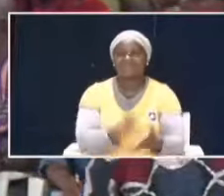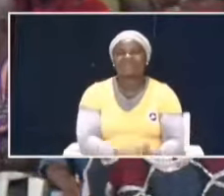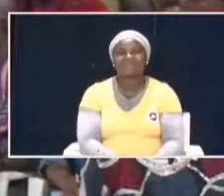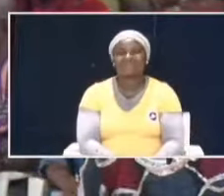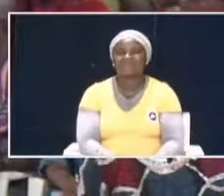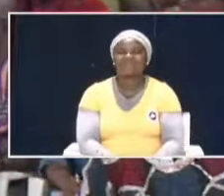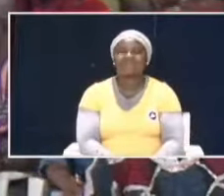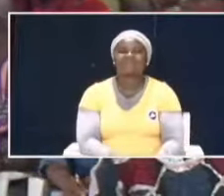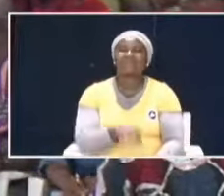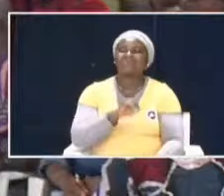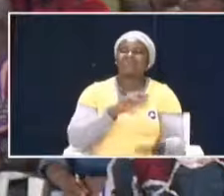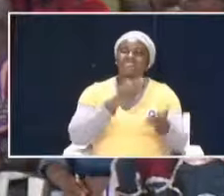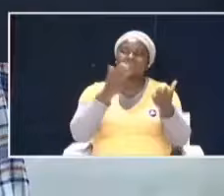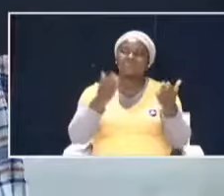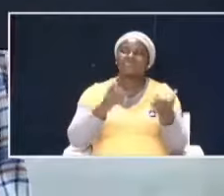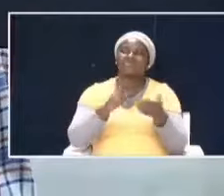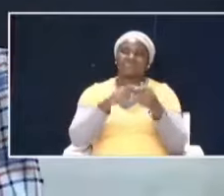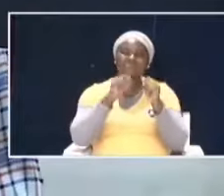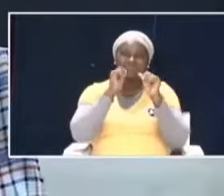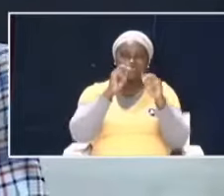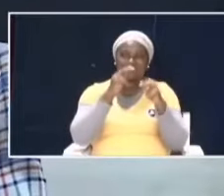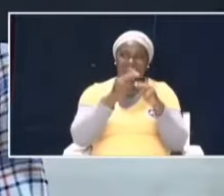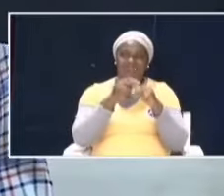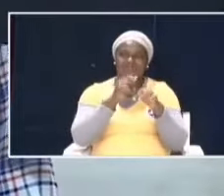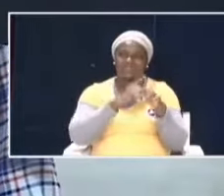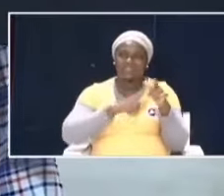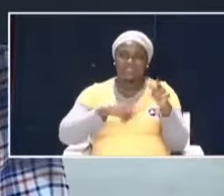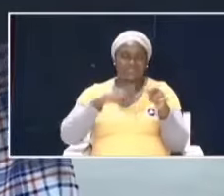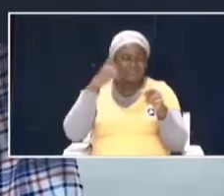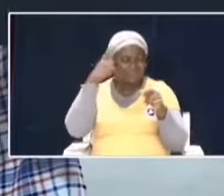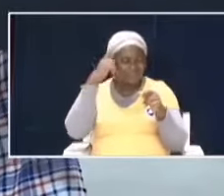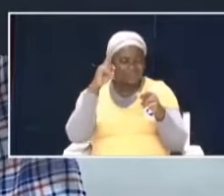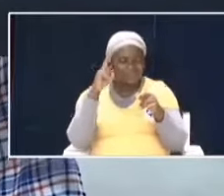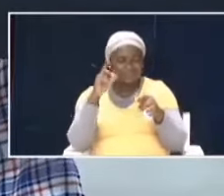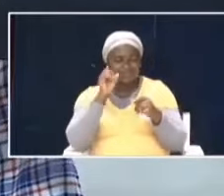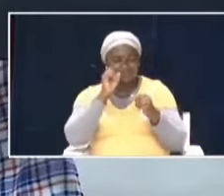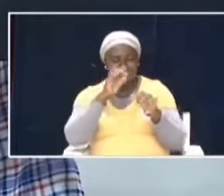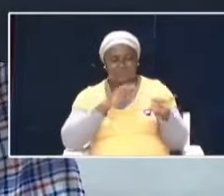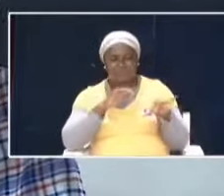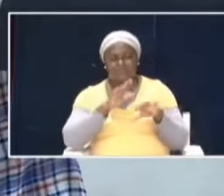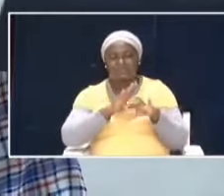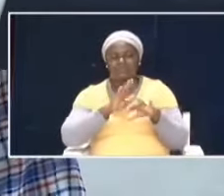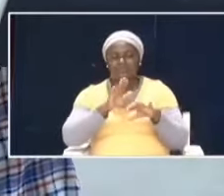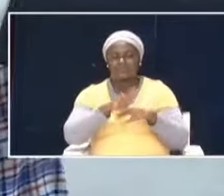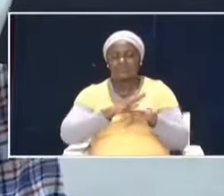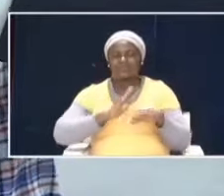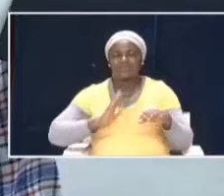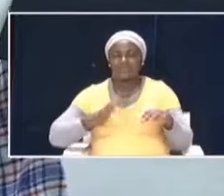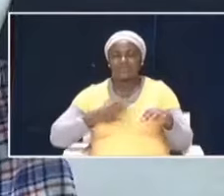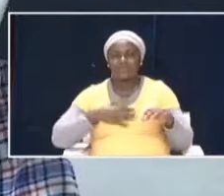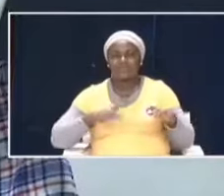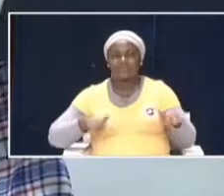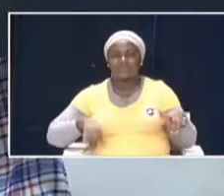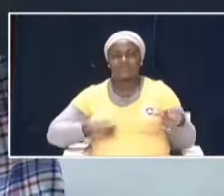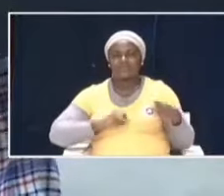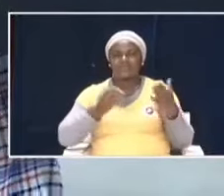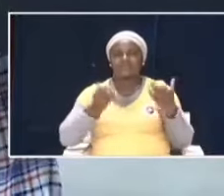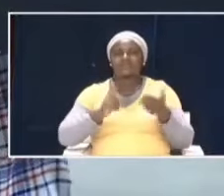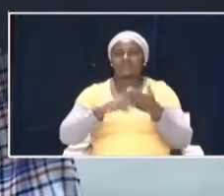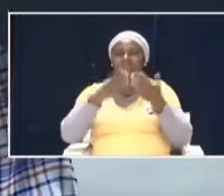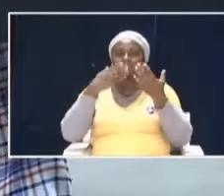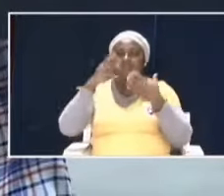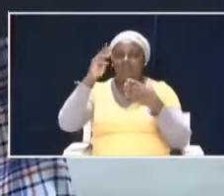hallelujah! I want to bless the name of the Lord and return all glory to him for his grace and mercy upon my life. And I want to thank him for giving